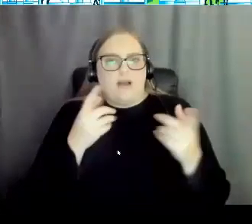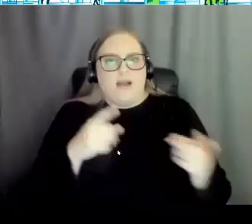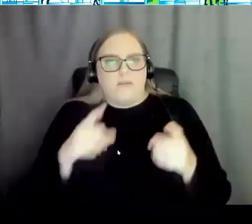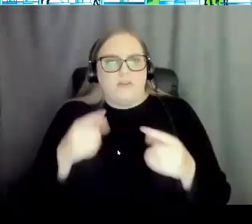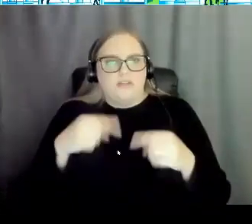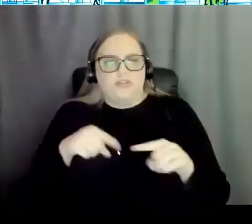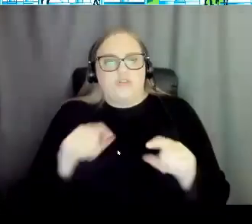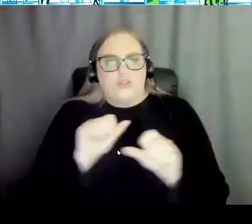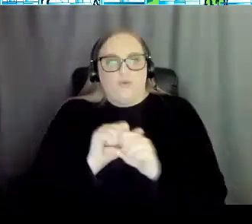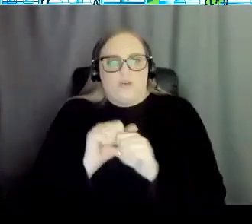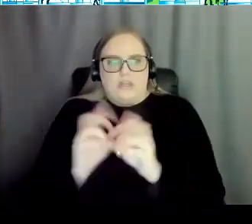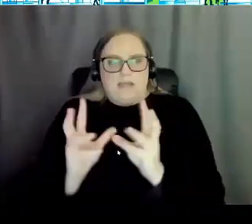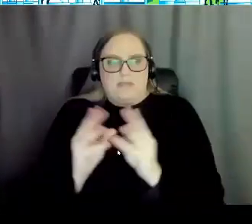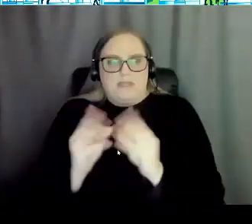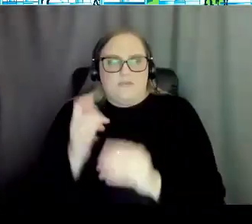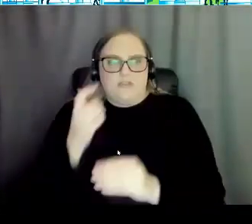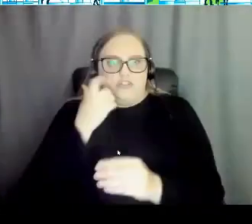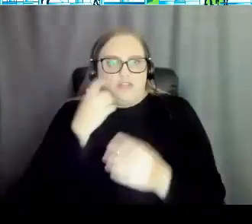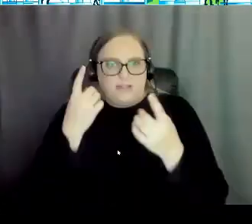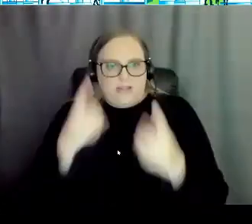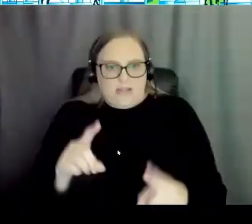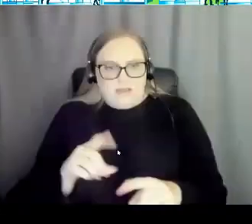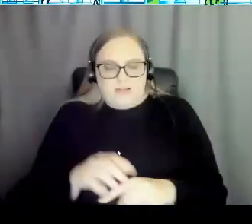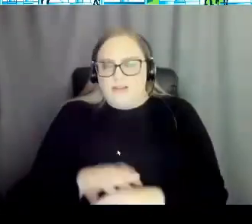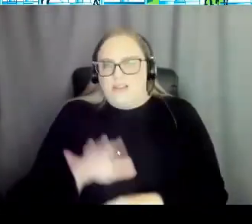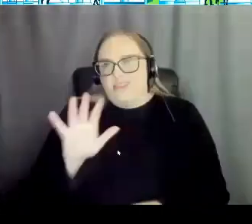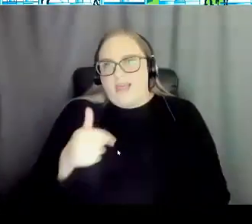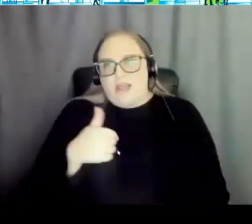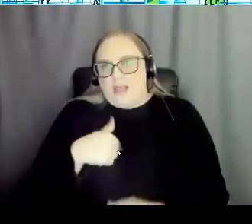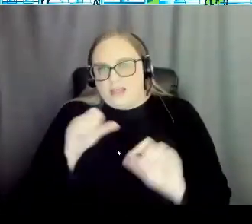working meeting that we just had? That I'll field that one